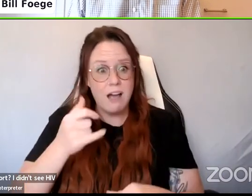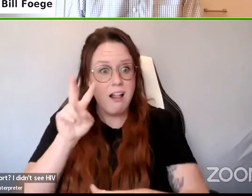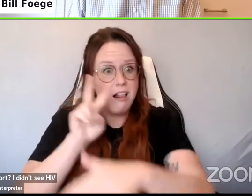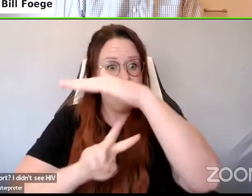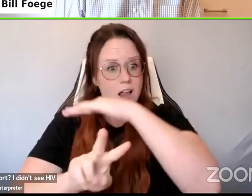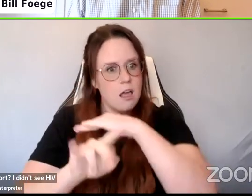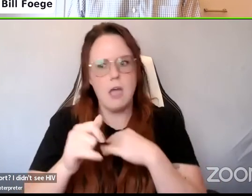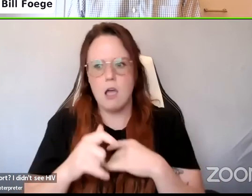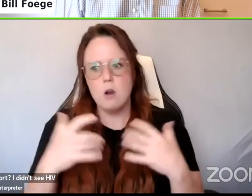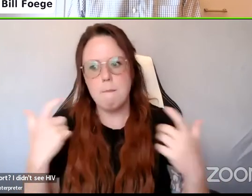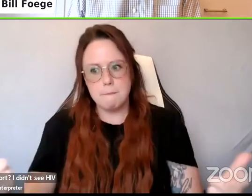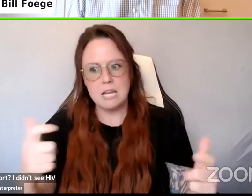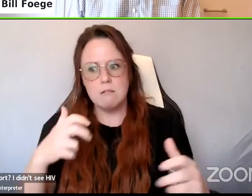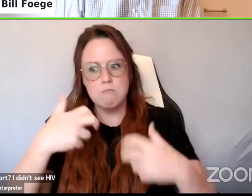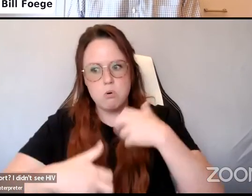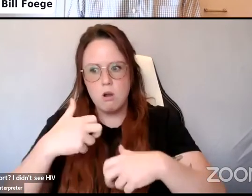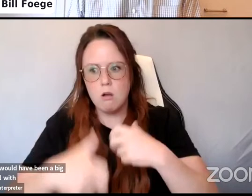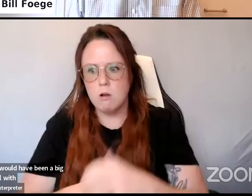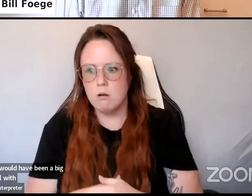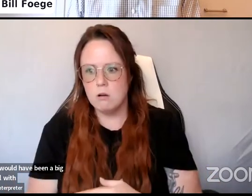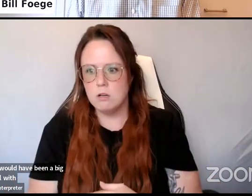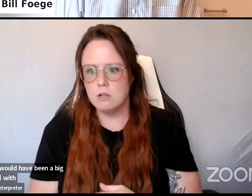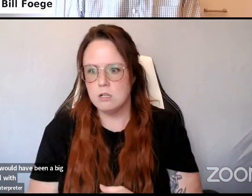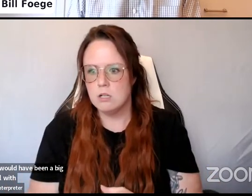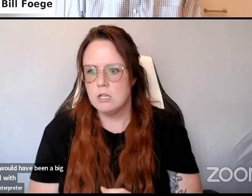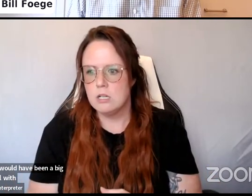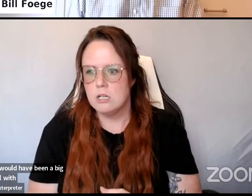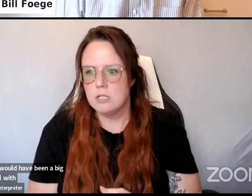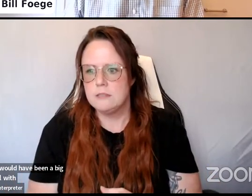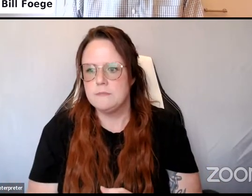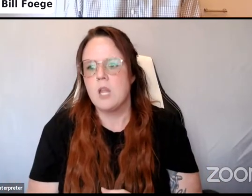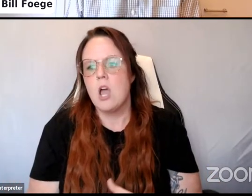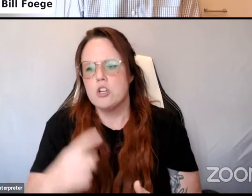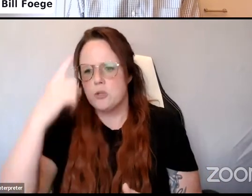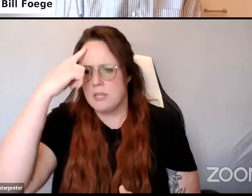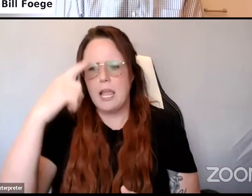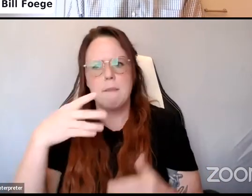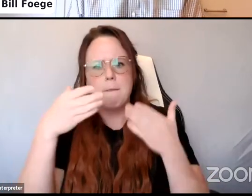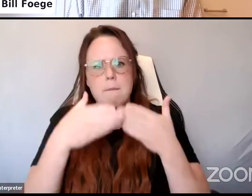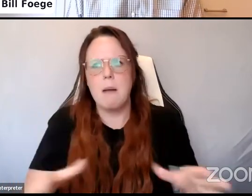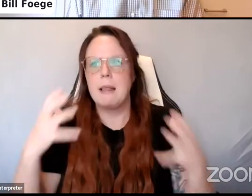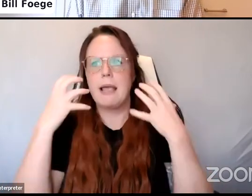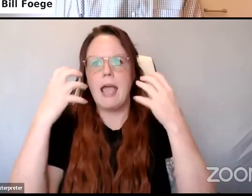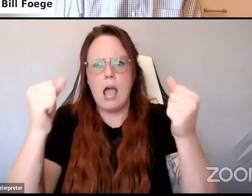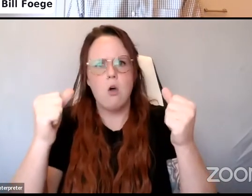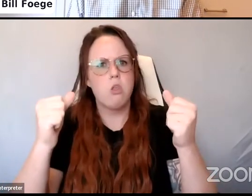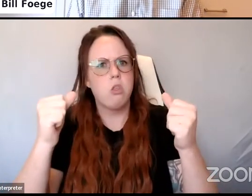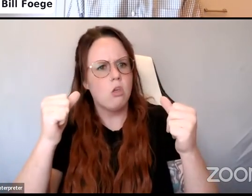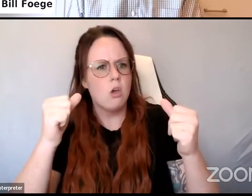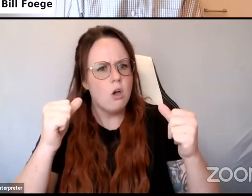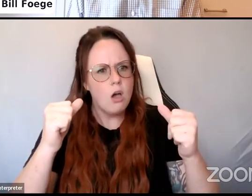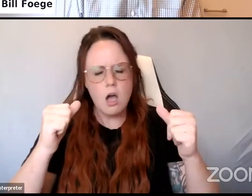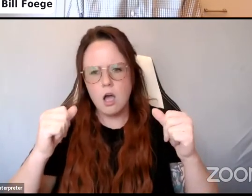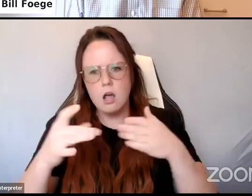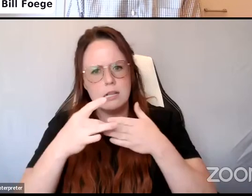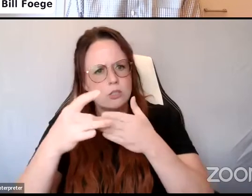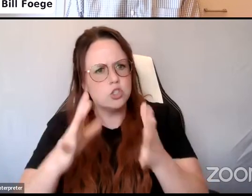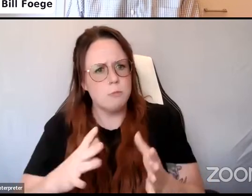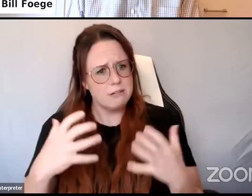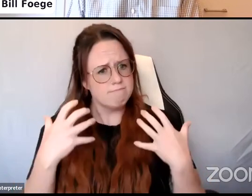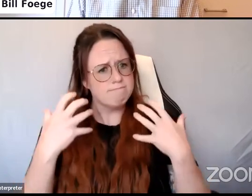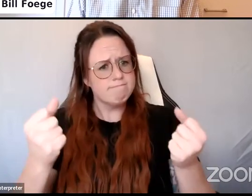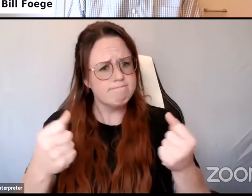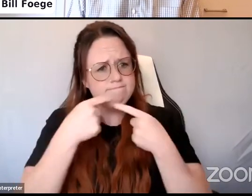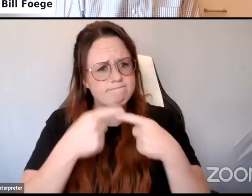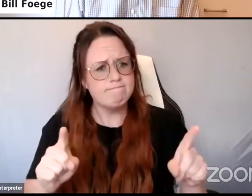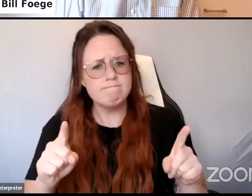with Pauline Don't You Think Public Health officials should still be confident in expressing particularly in an